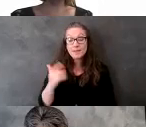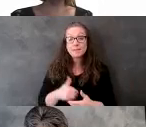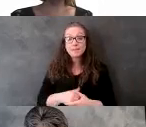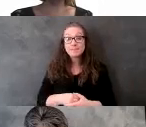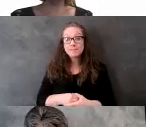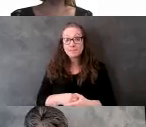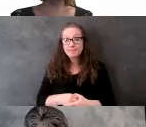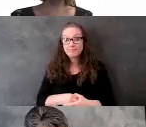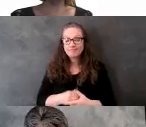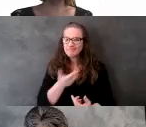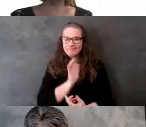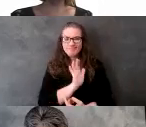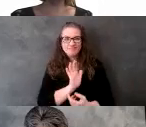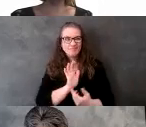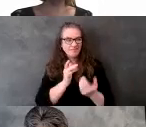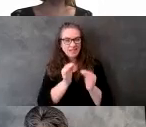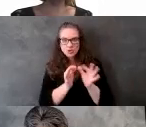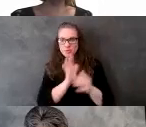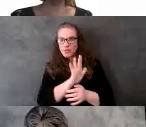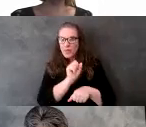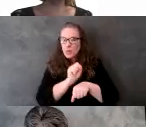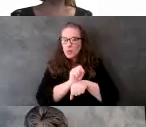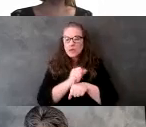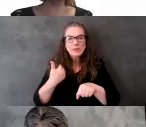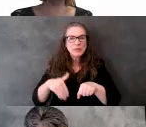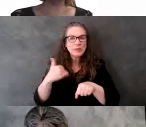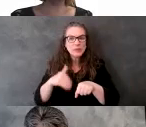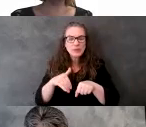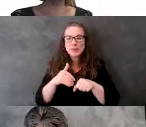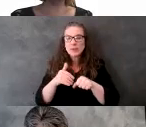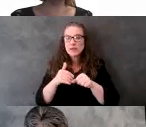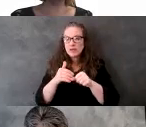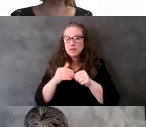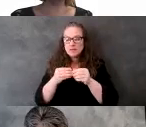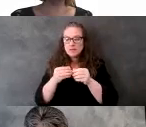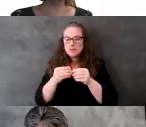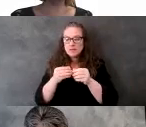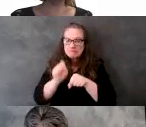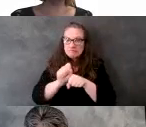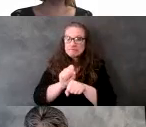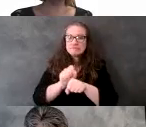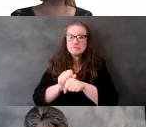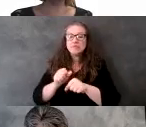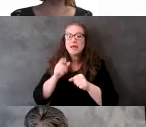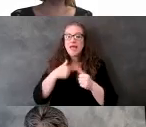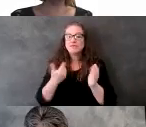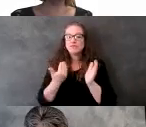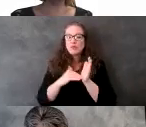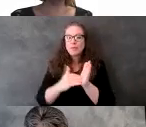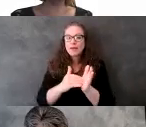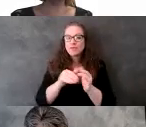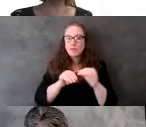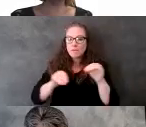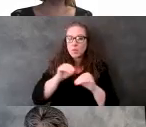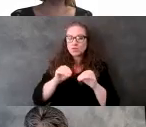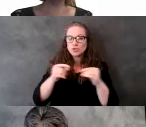nature of their work is extremely taxing on their joints, repetitive motion injuries if they interpret too long. So if your event is